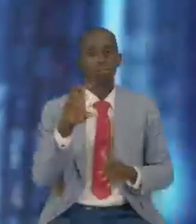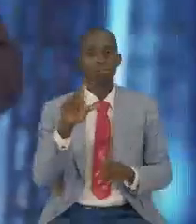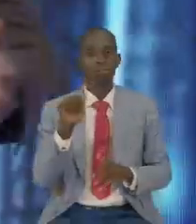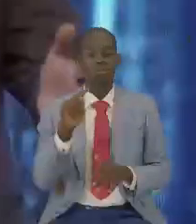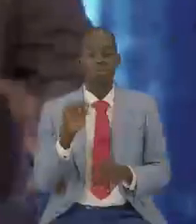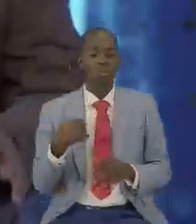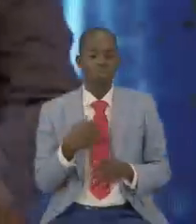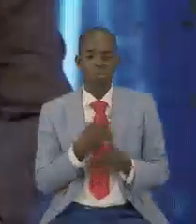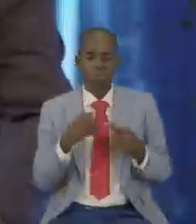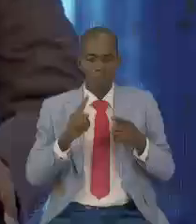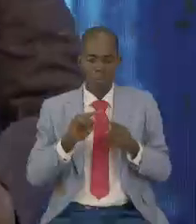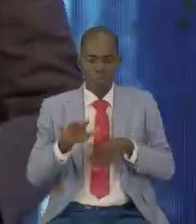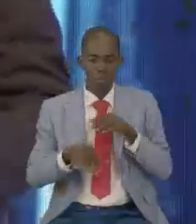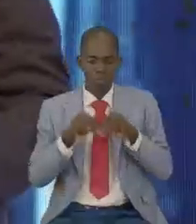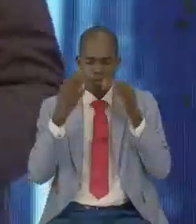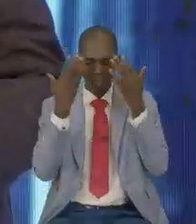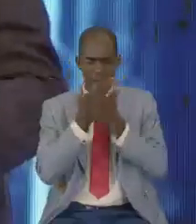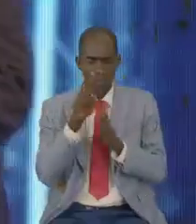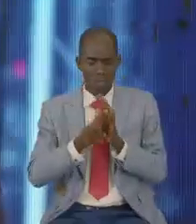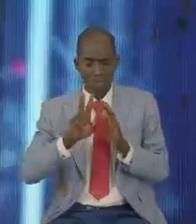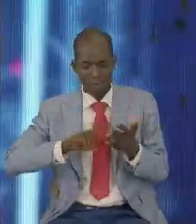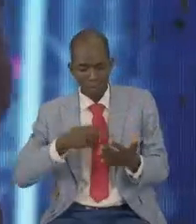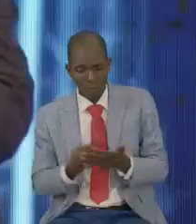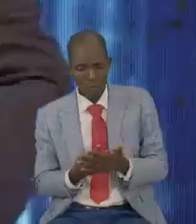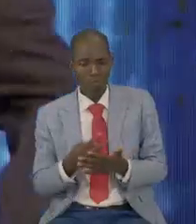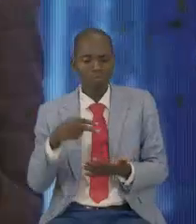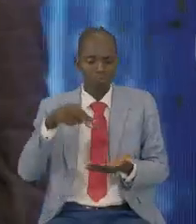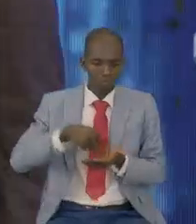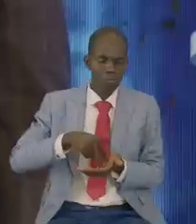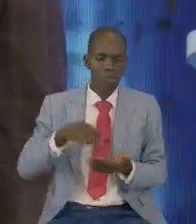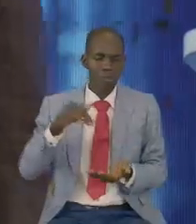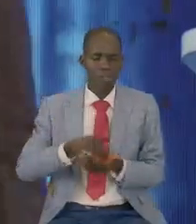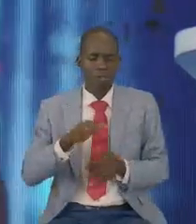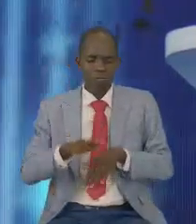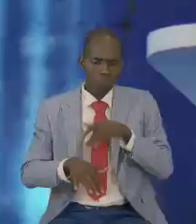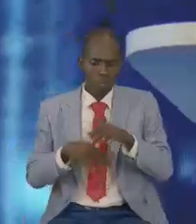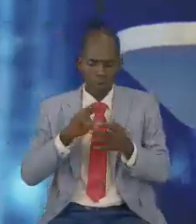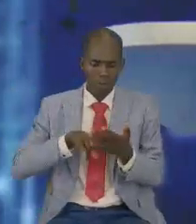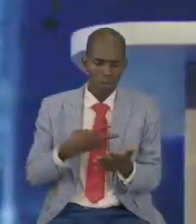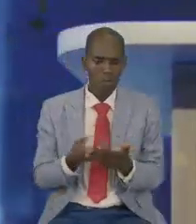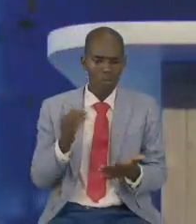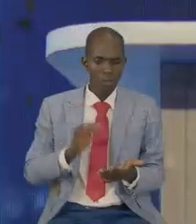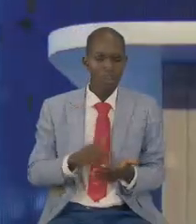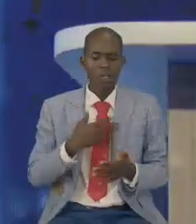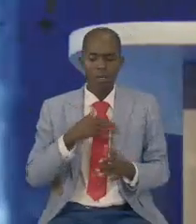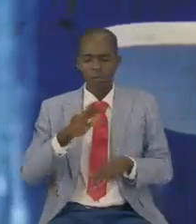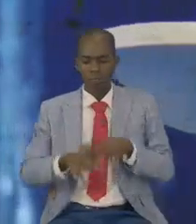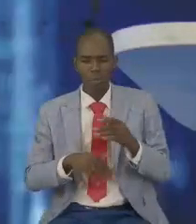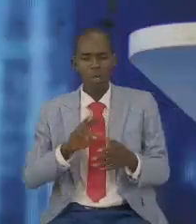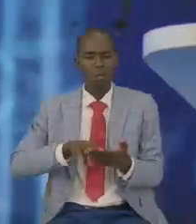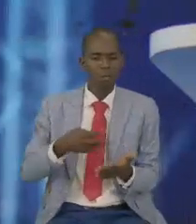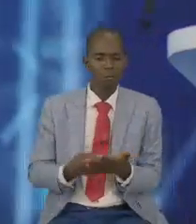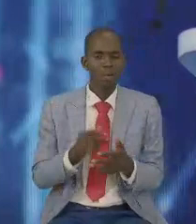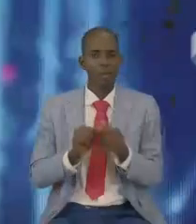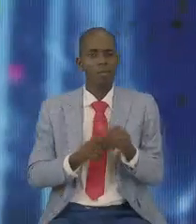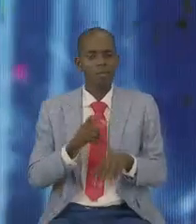up, and then you're still walking, you fell into that, you got up, you are falling every time. But now thy